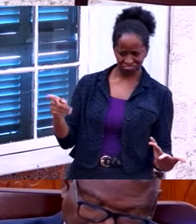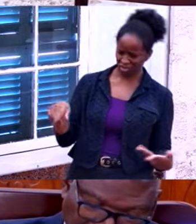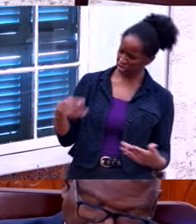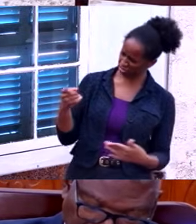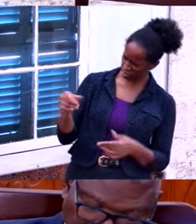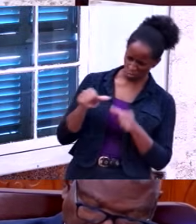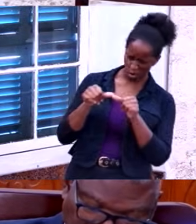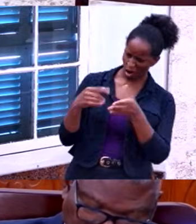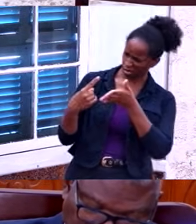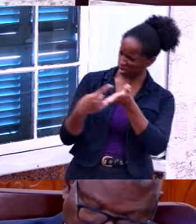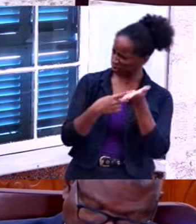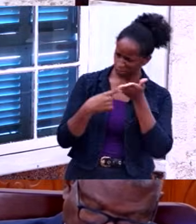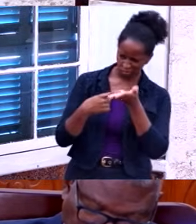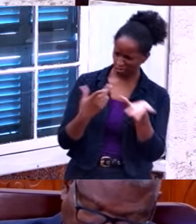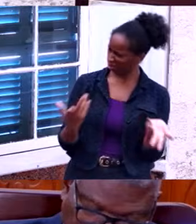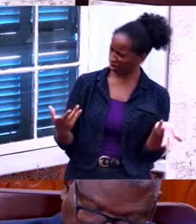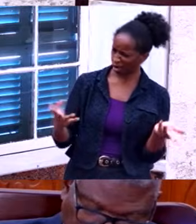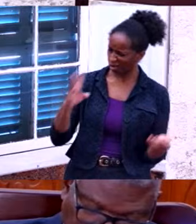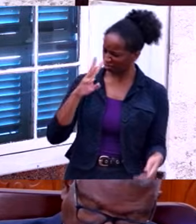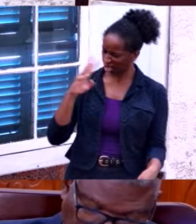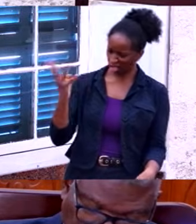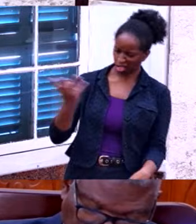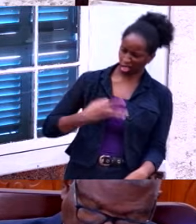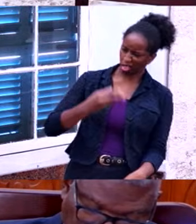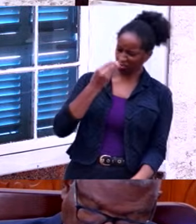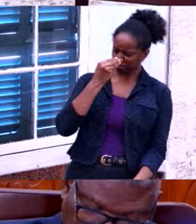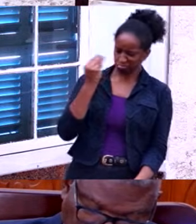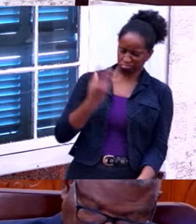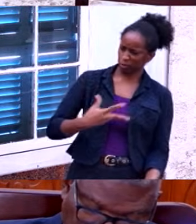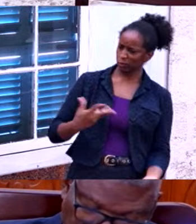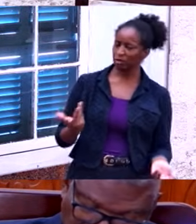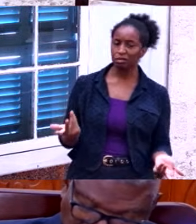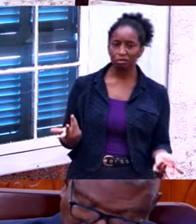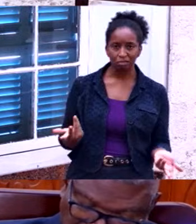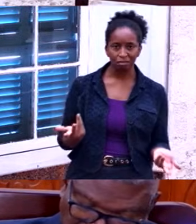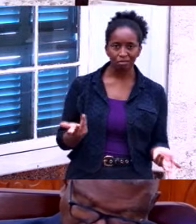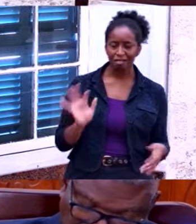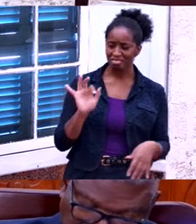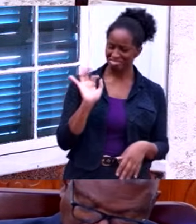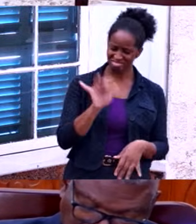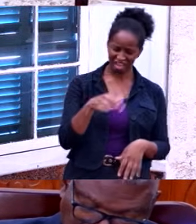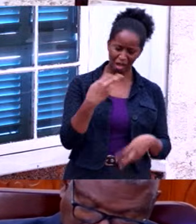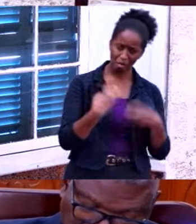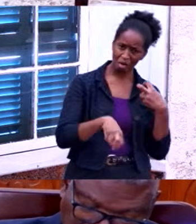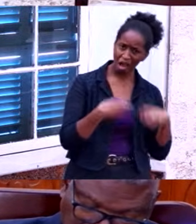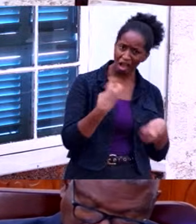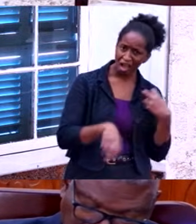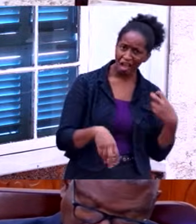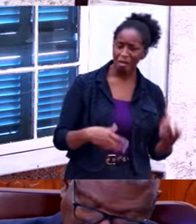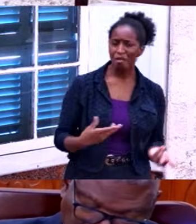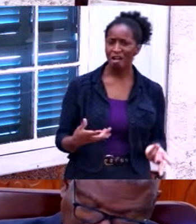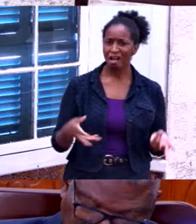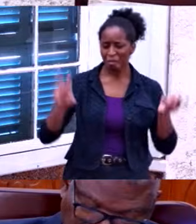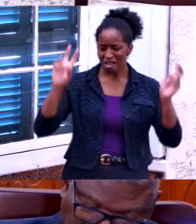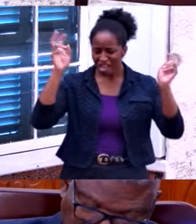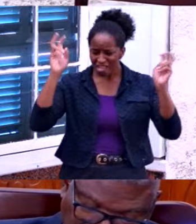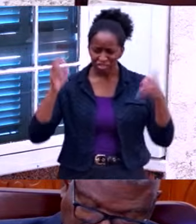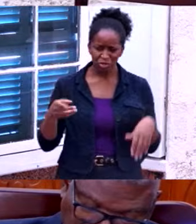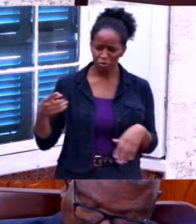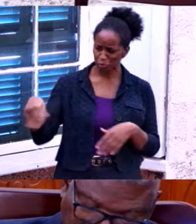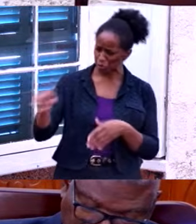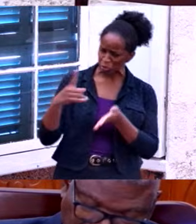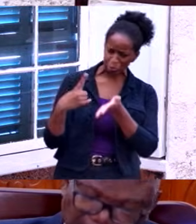care nothing about them and you have not been speaking about the issue on their behalf. So the opportunity to challenge ministers,